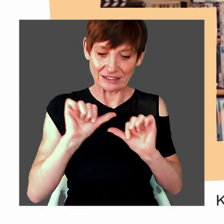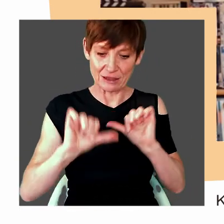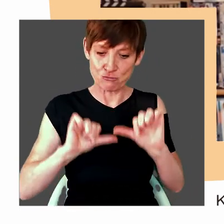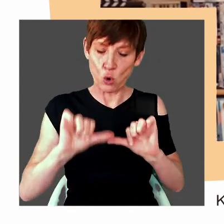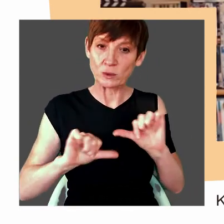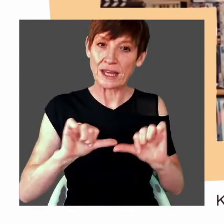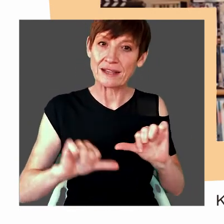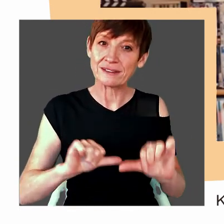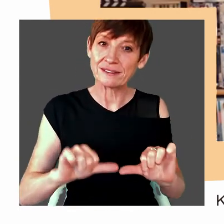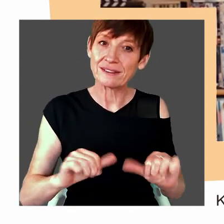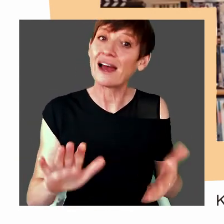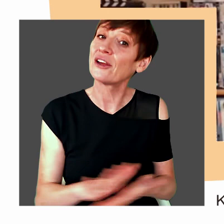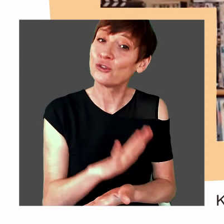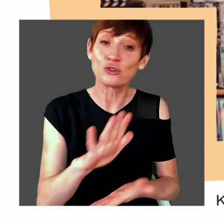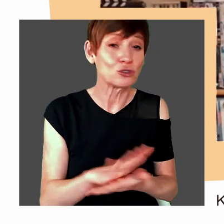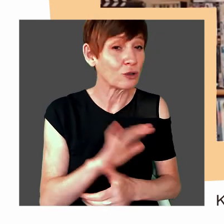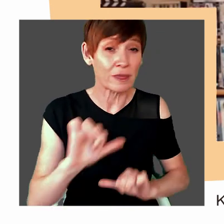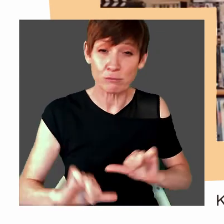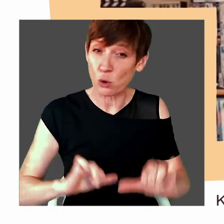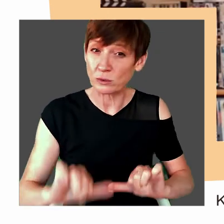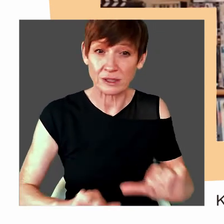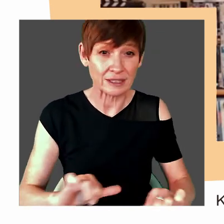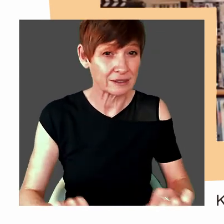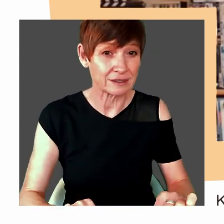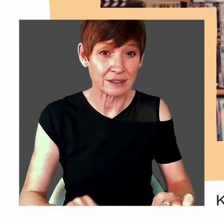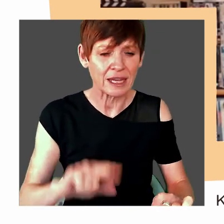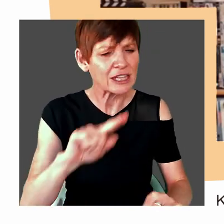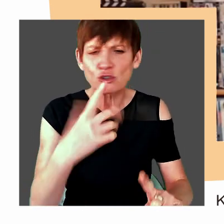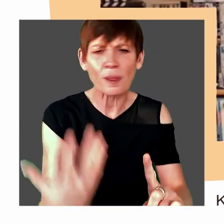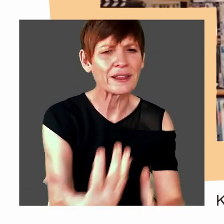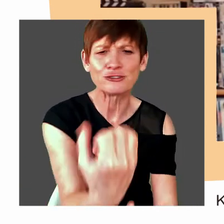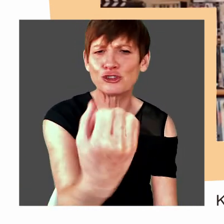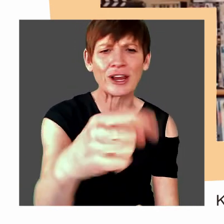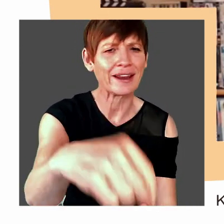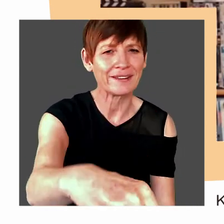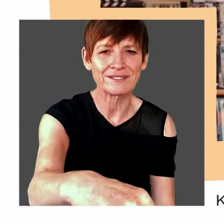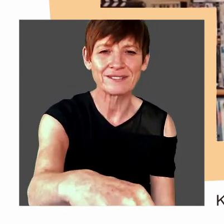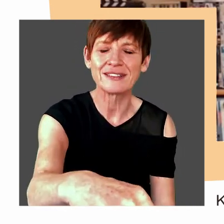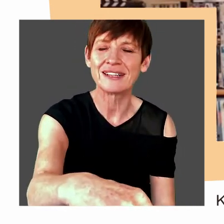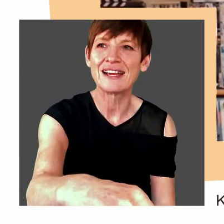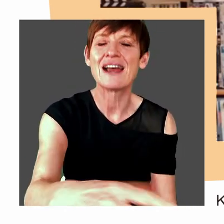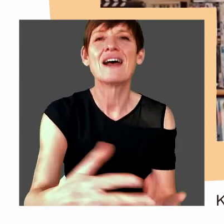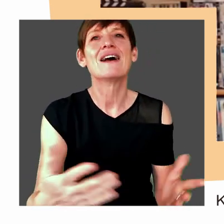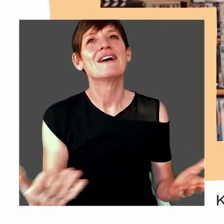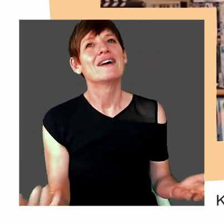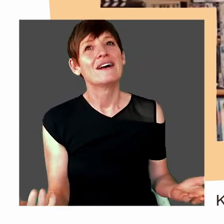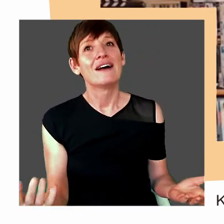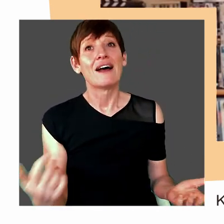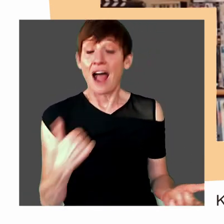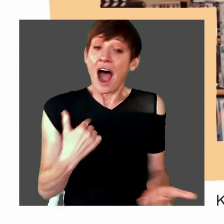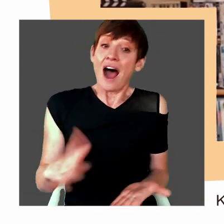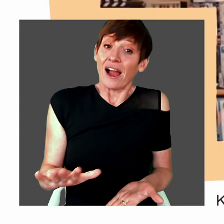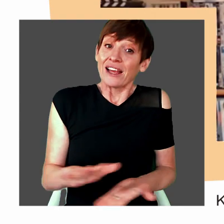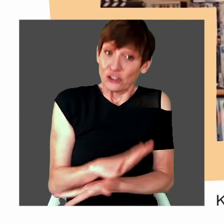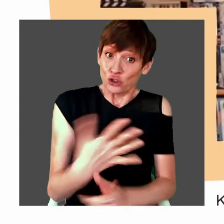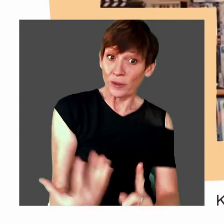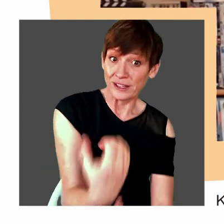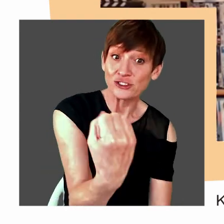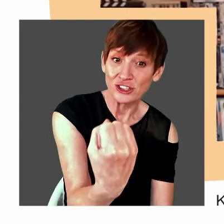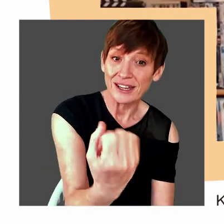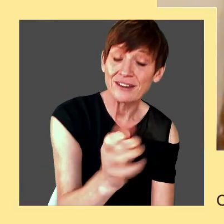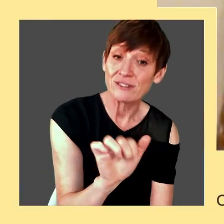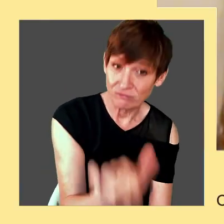and I enjoy the process, not what I achieve. Or I'm not saying I don't enjoy the things I achieve,